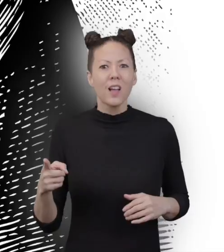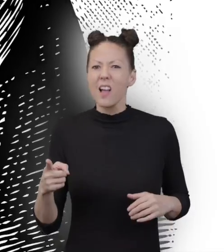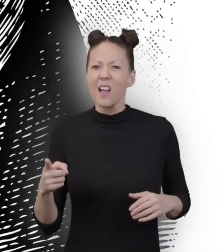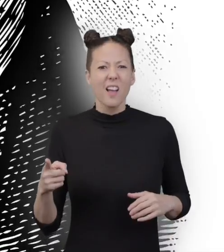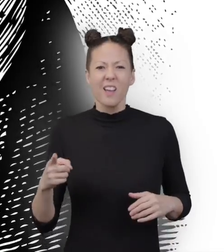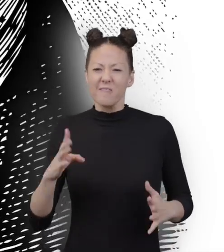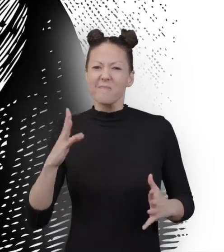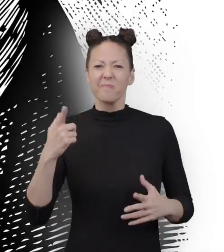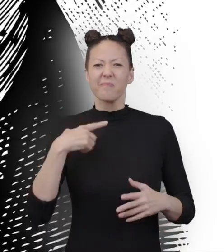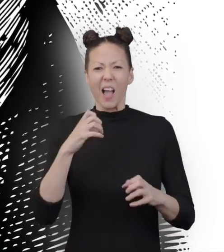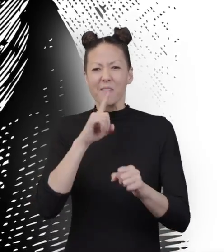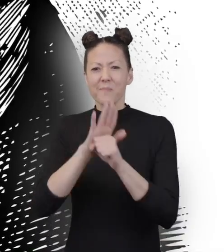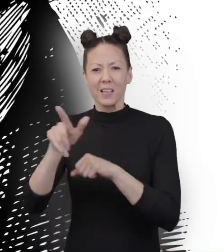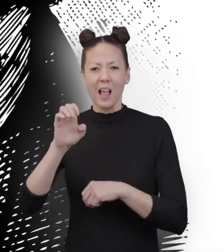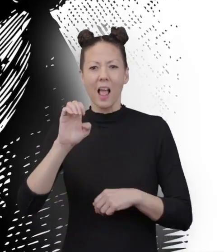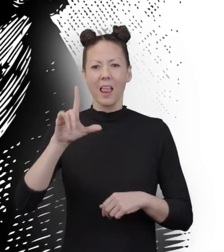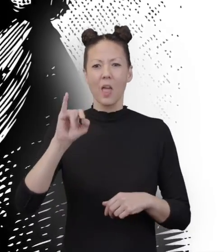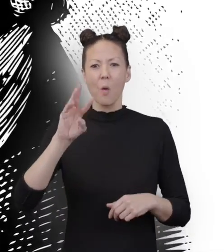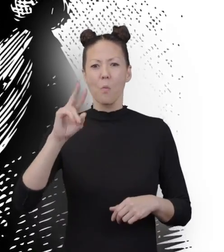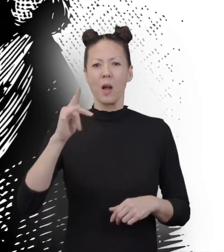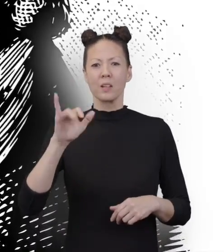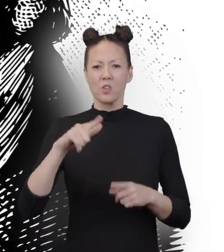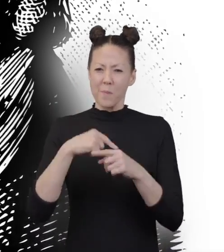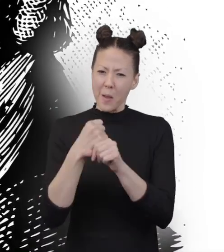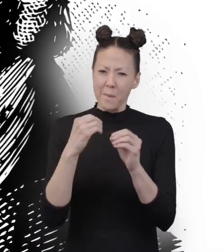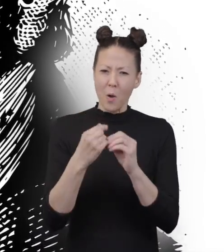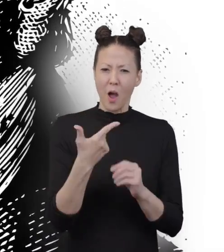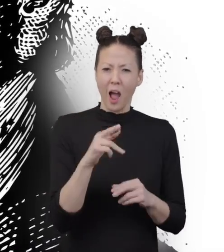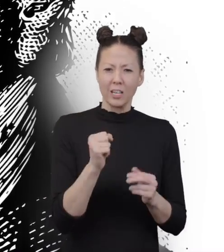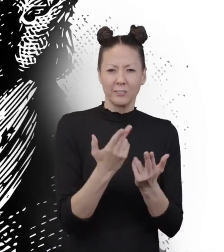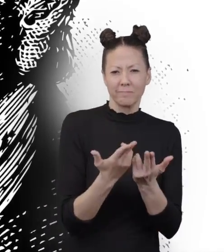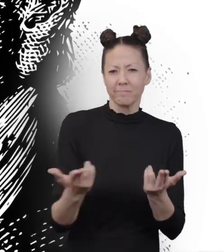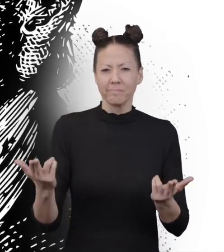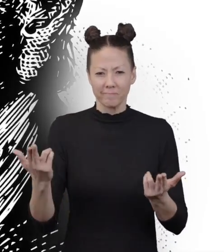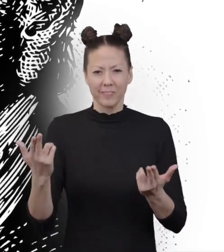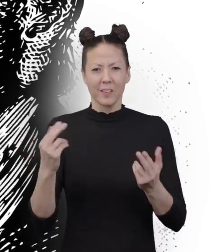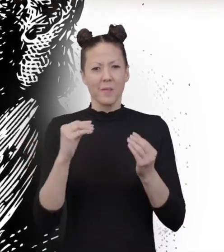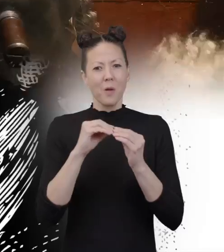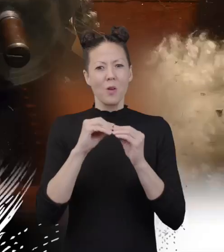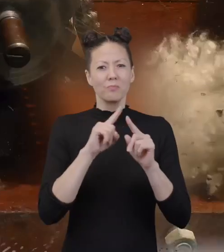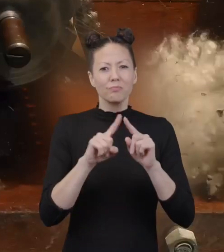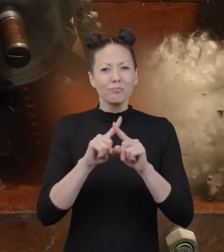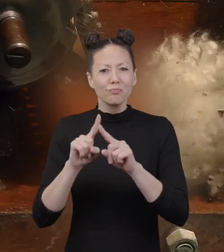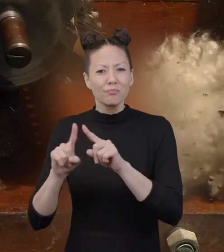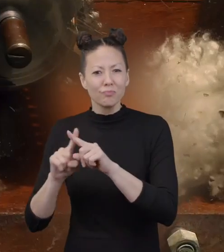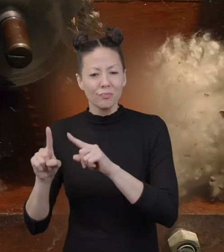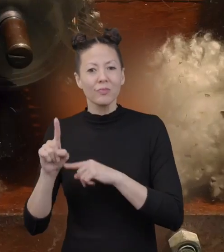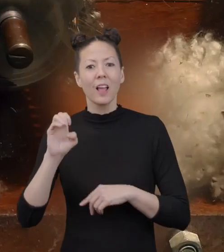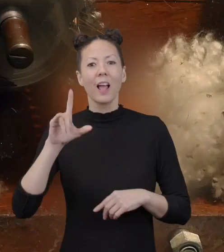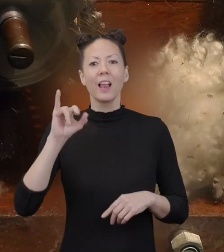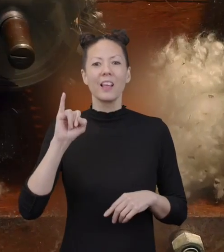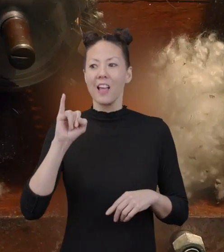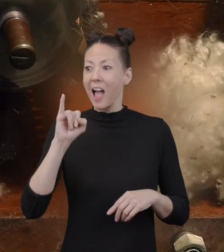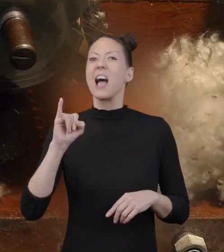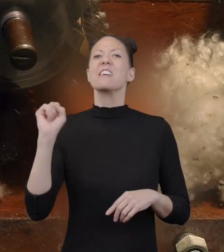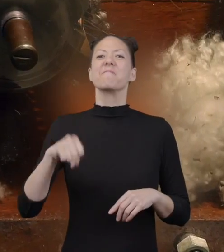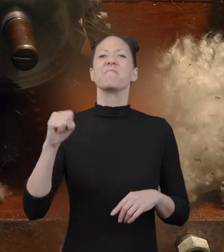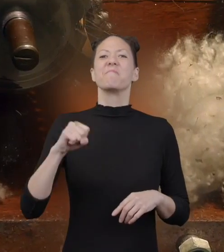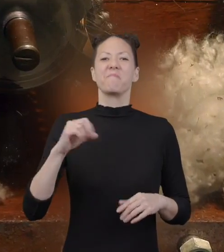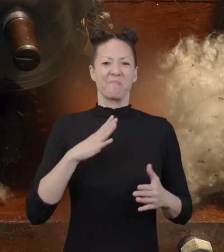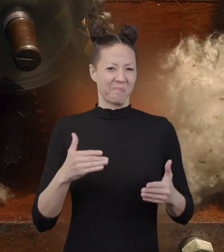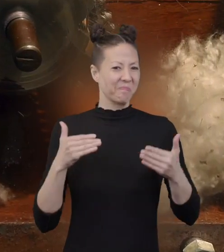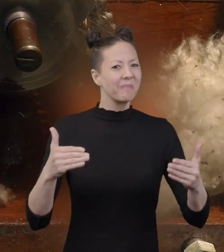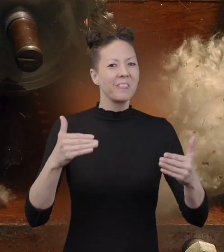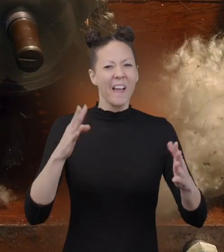commissioned Eli Whitney to make guns here using interchangeable parts. Eventually, Eli took that